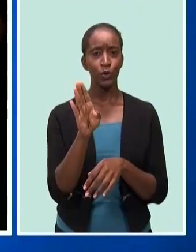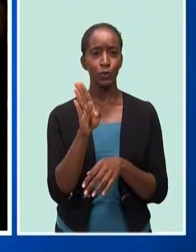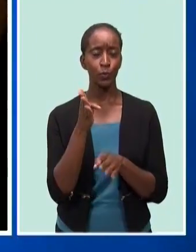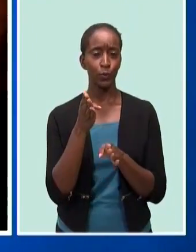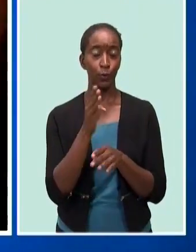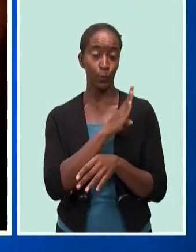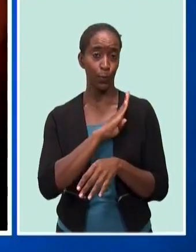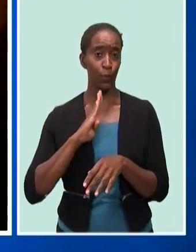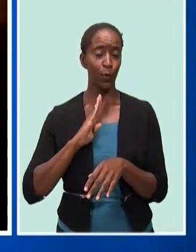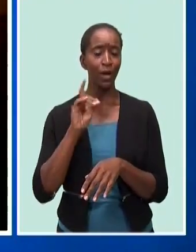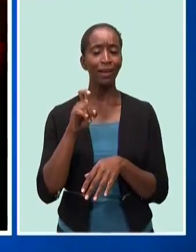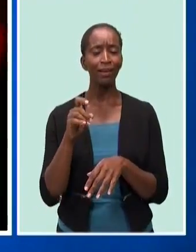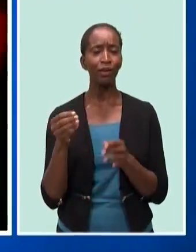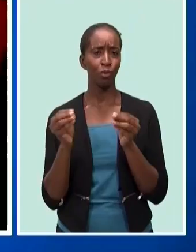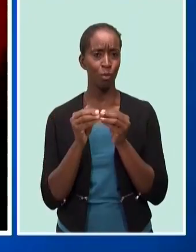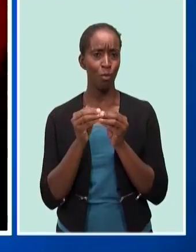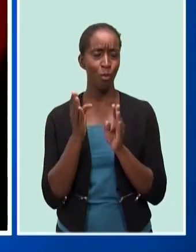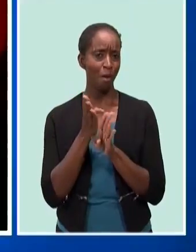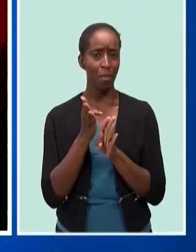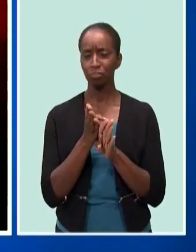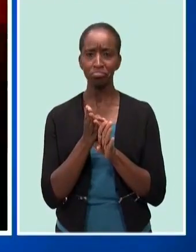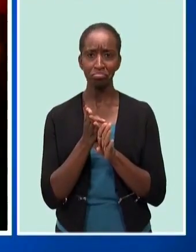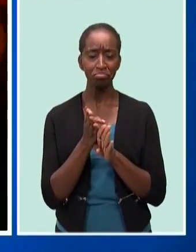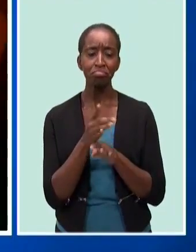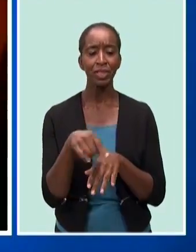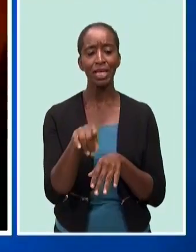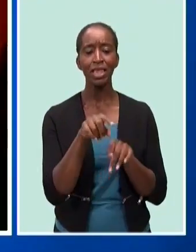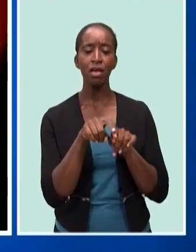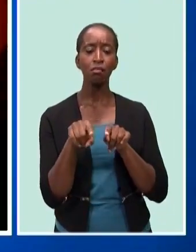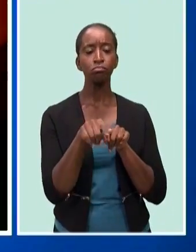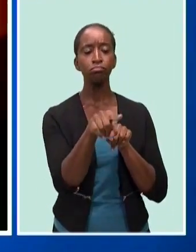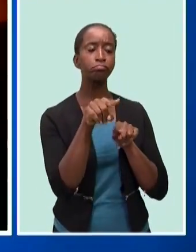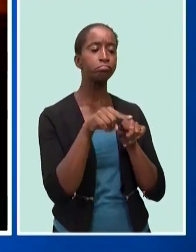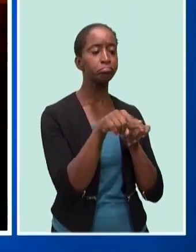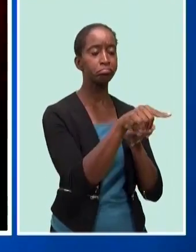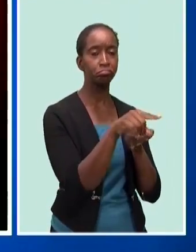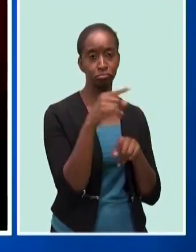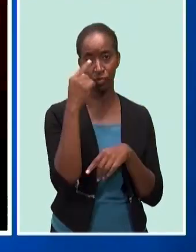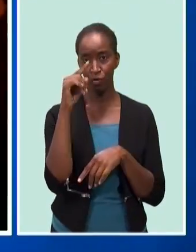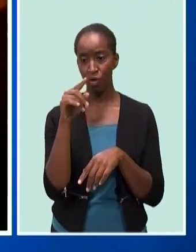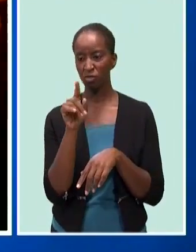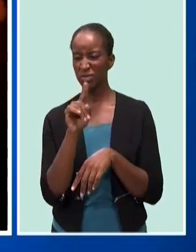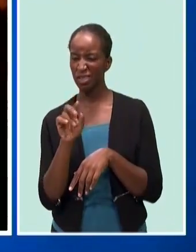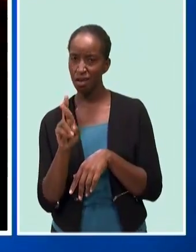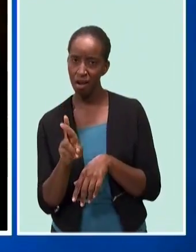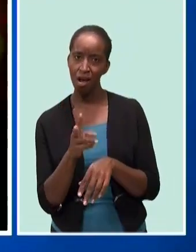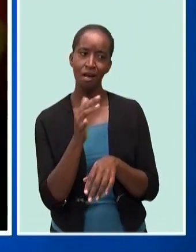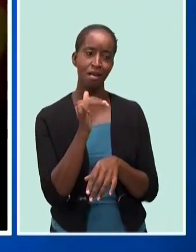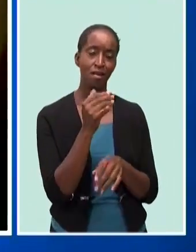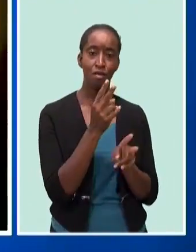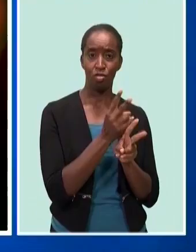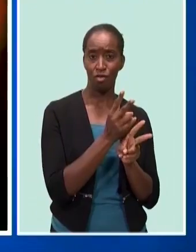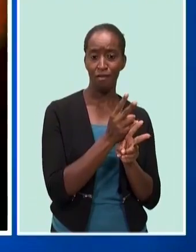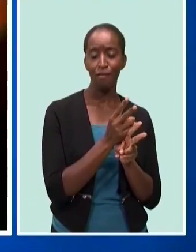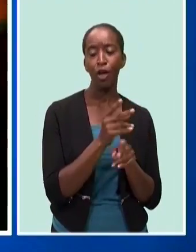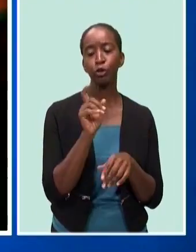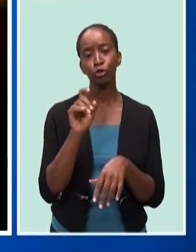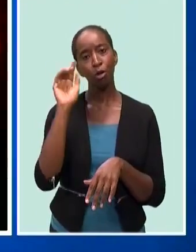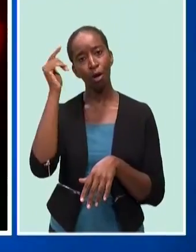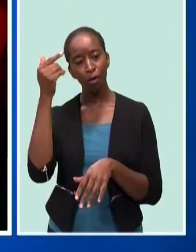nonsense, especially considering the location where the incident happened. Well, yesterday, Prime Minister Mia Amor